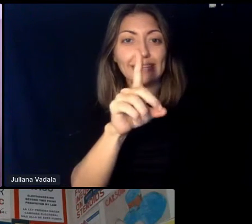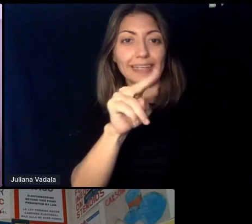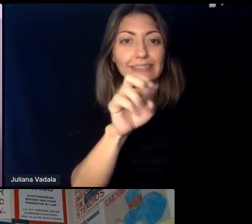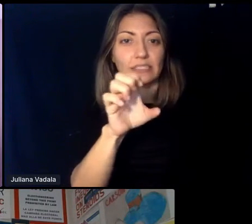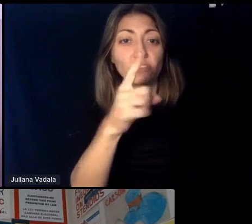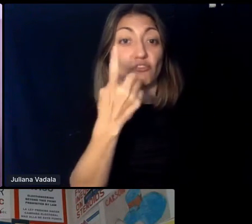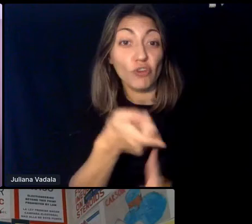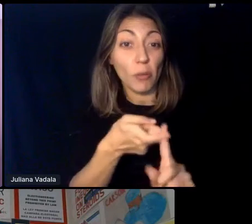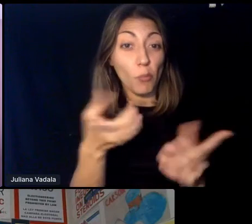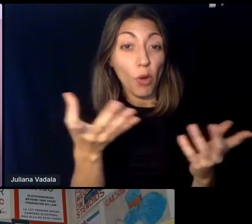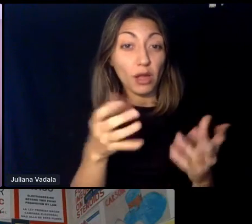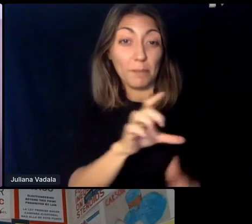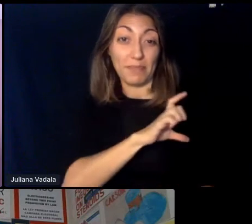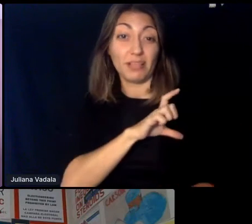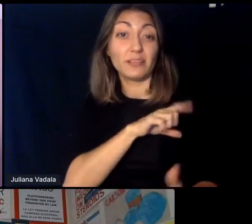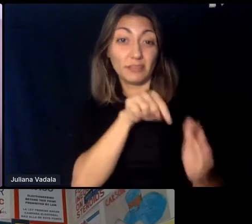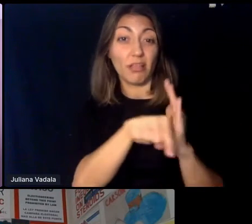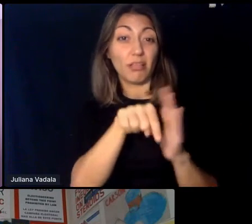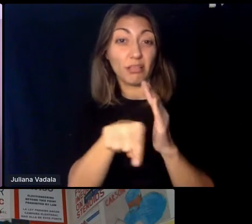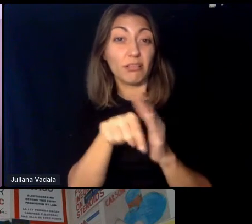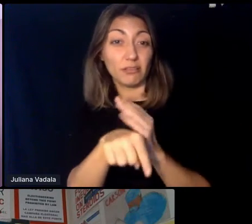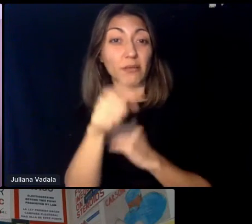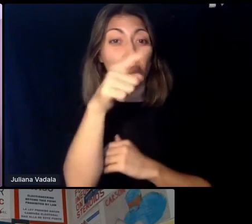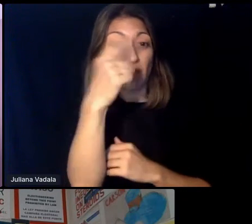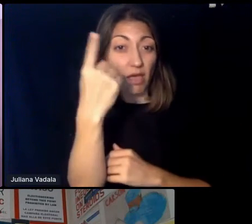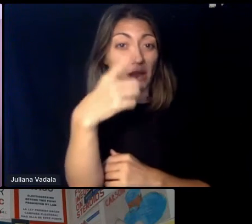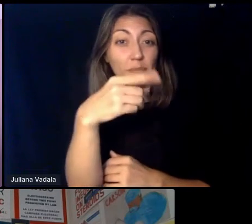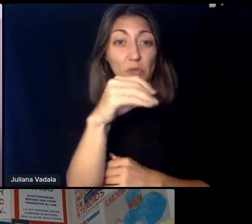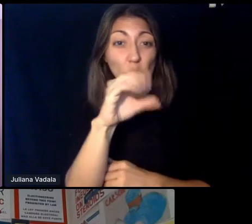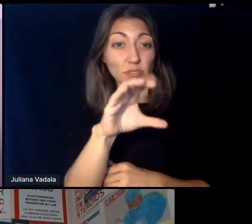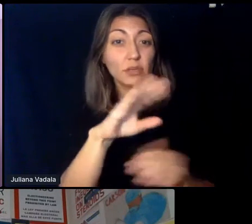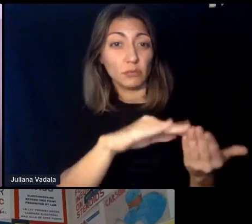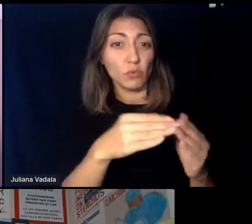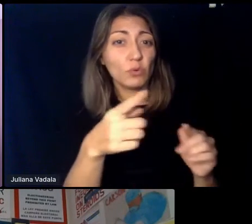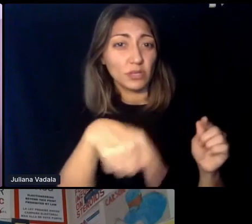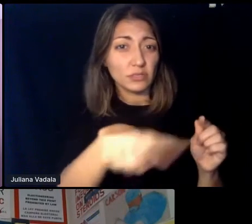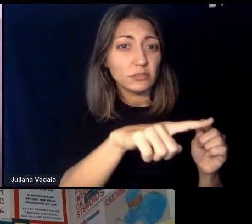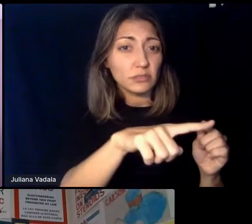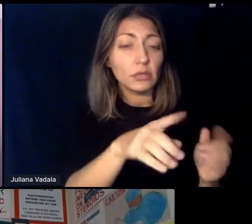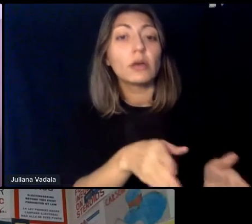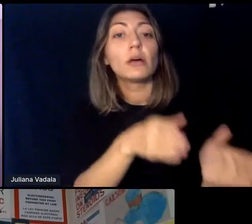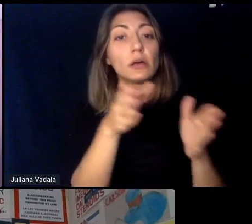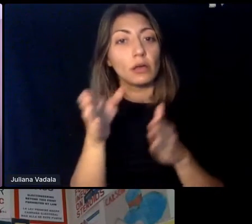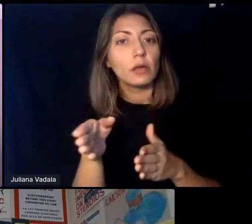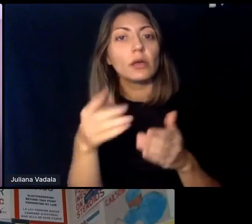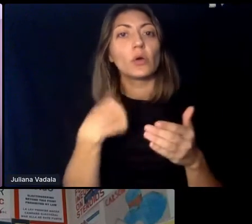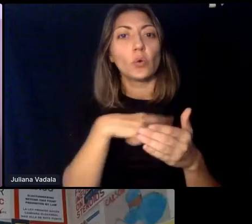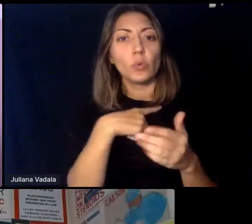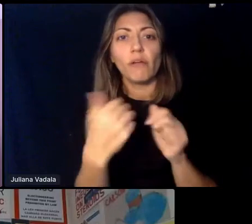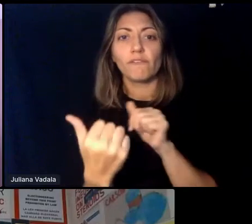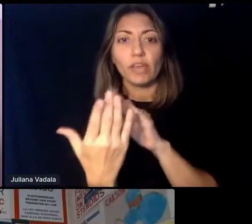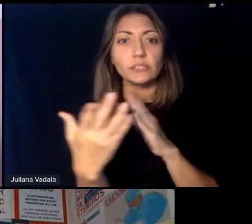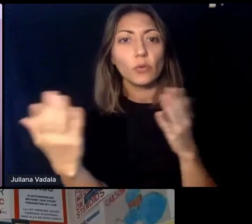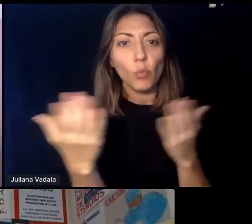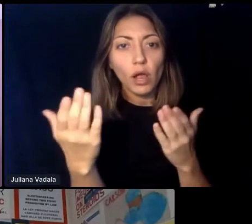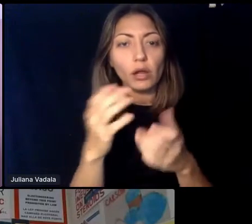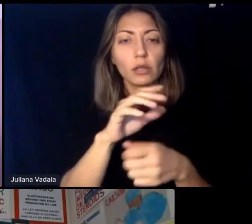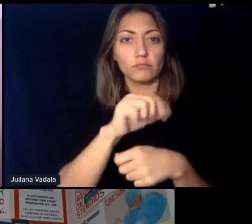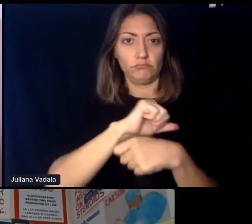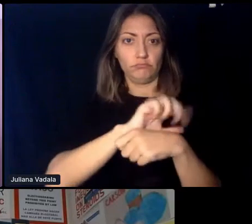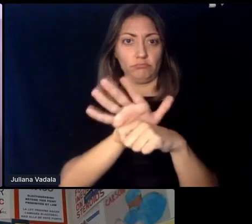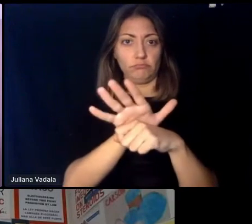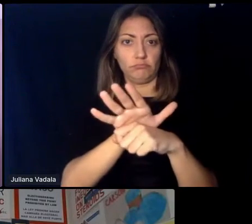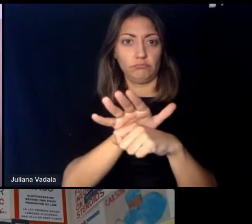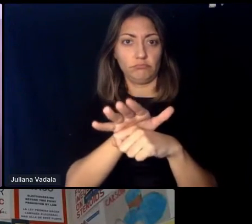communities. We are facing a global pandemic, which has led to hundreds of thousands of deaths without clear